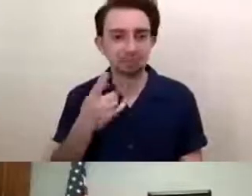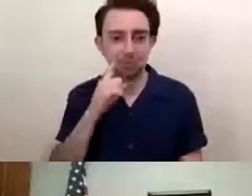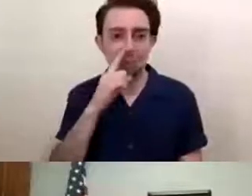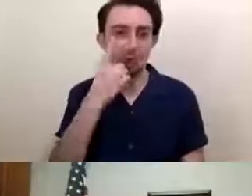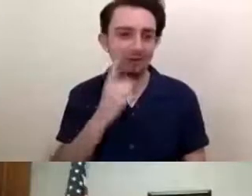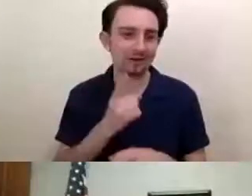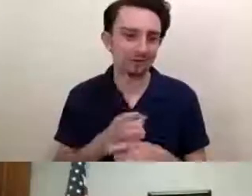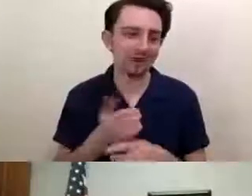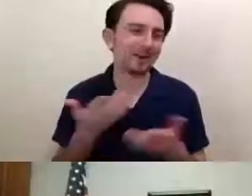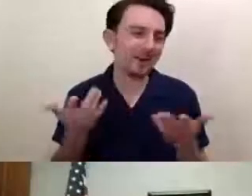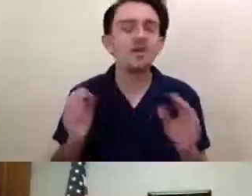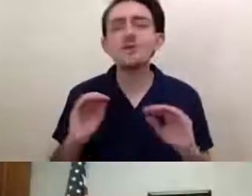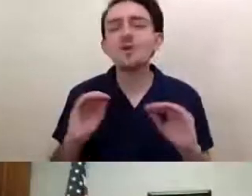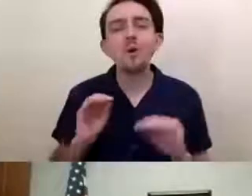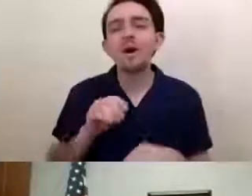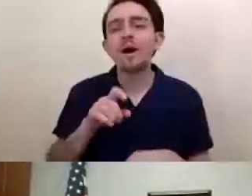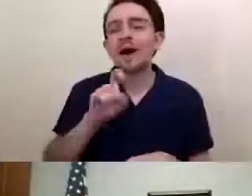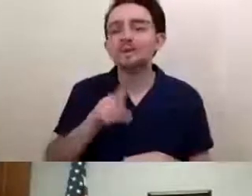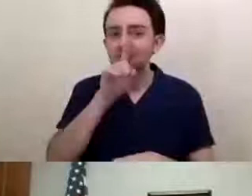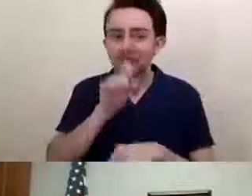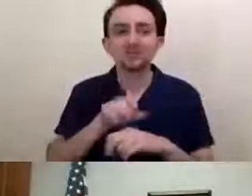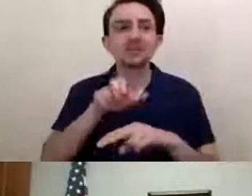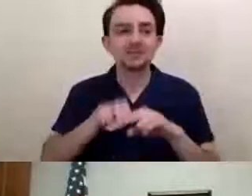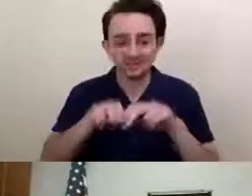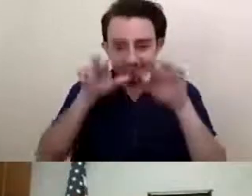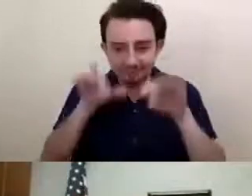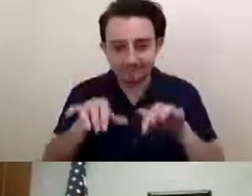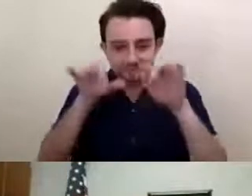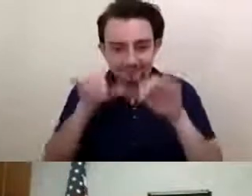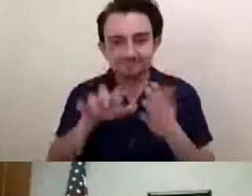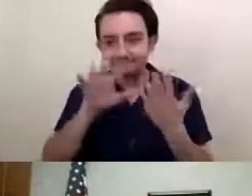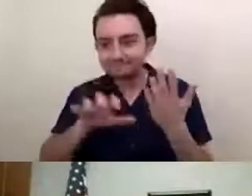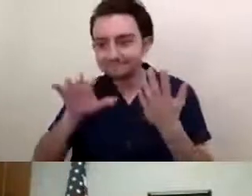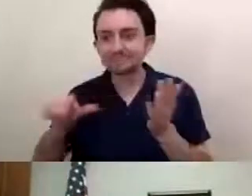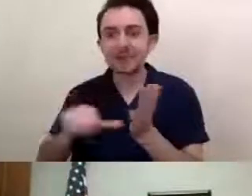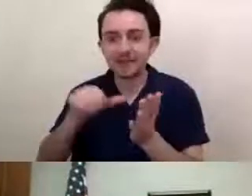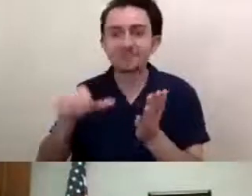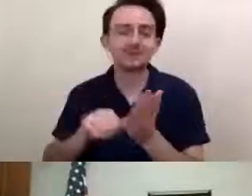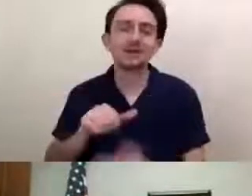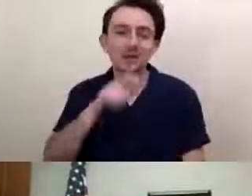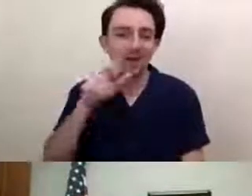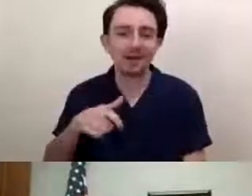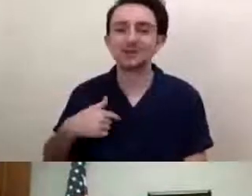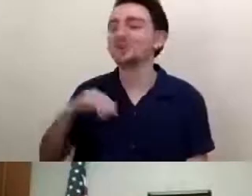No one's going to have to sit down and pound out pages of text. I'm actually going to. That's me. Yeah,